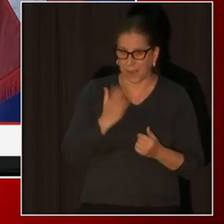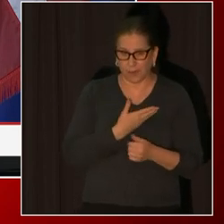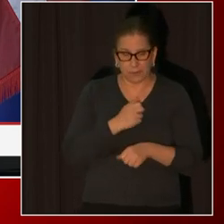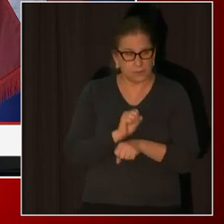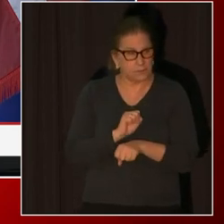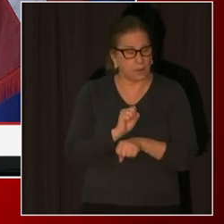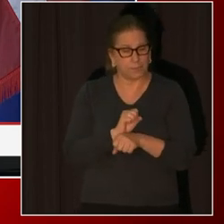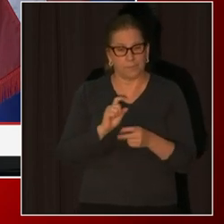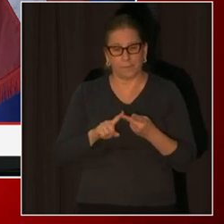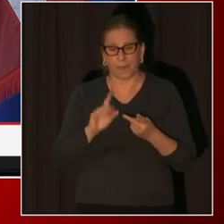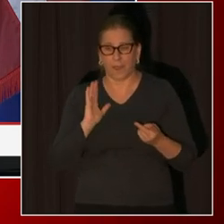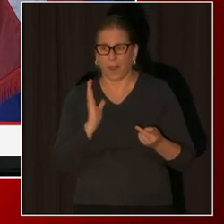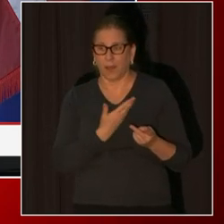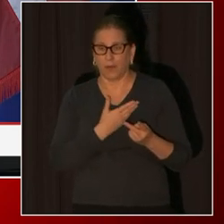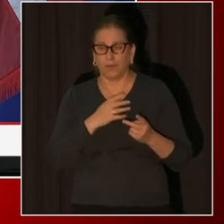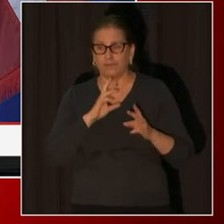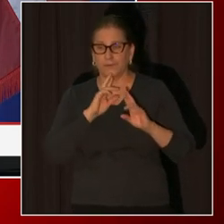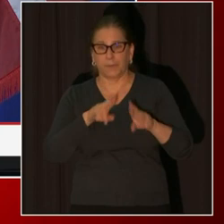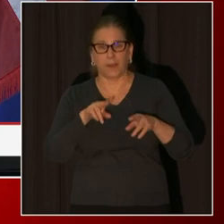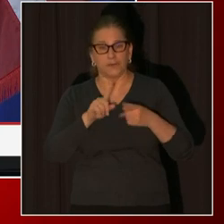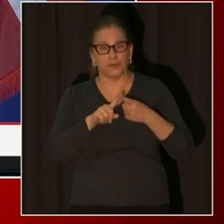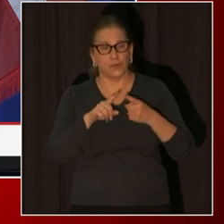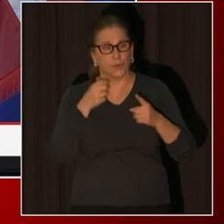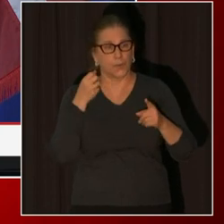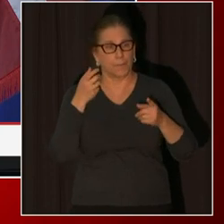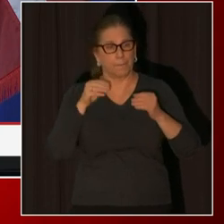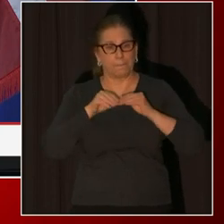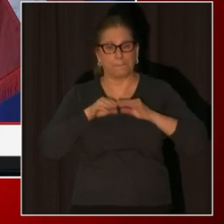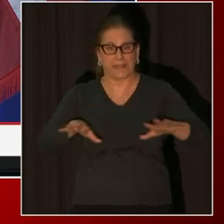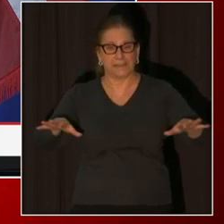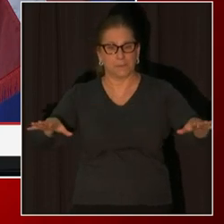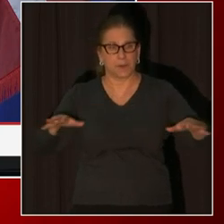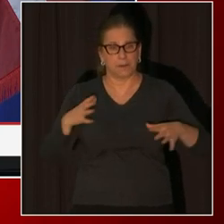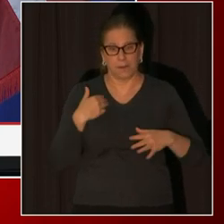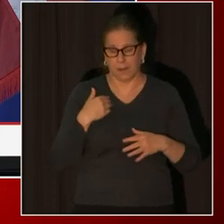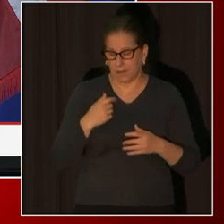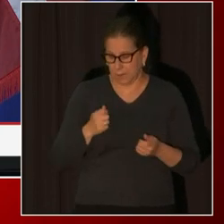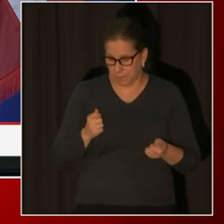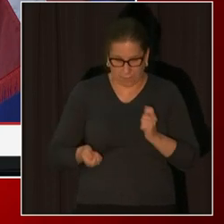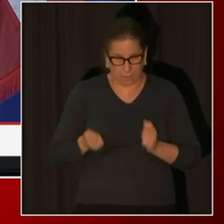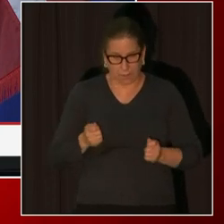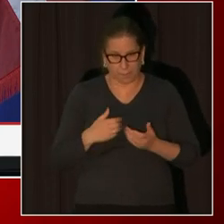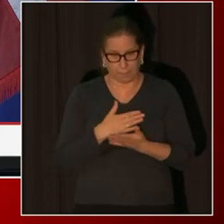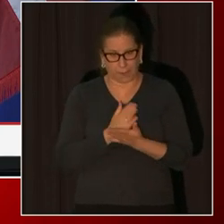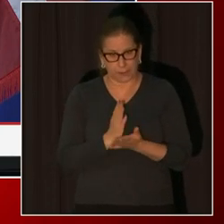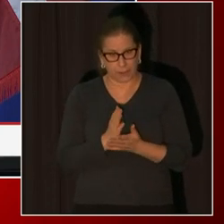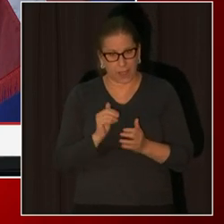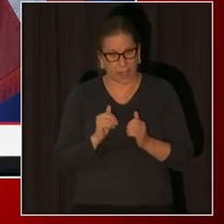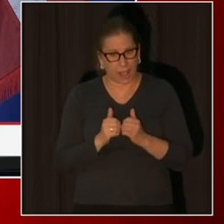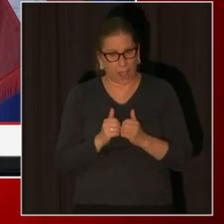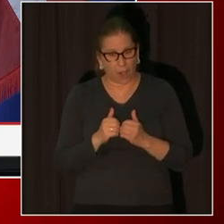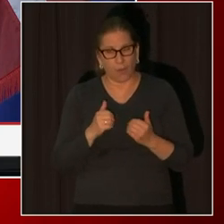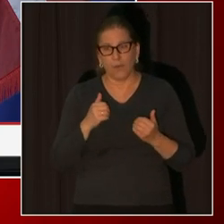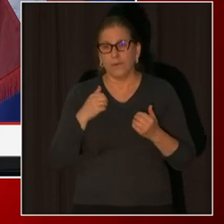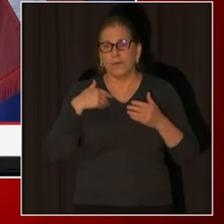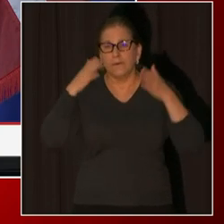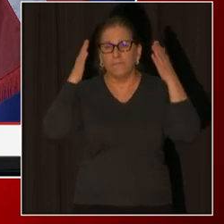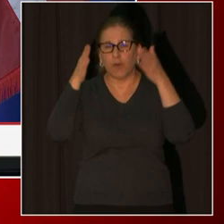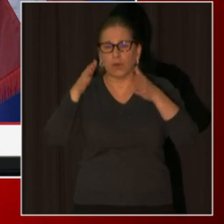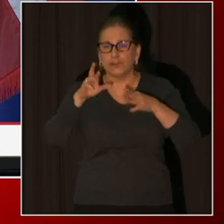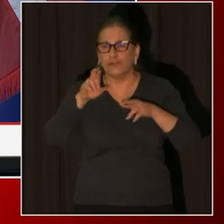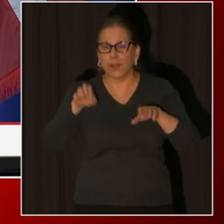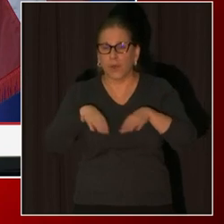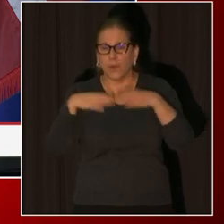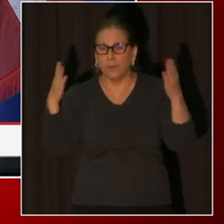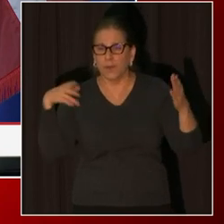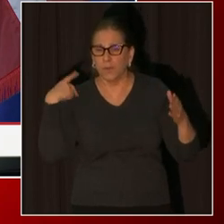budget, focusing on our reopening process, and focusing on the general operations of our city that